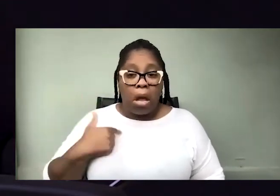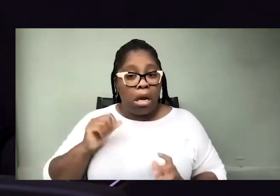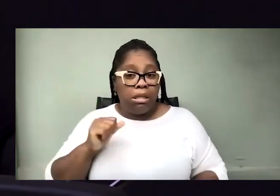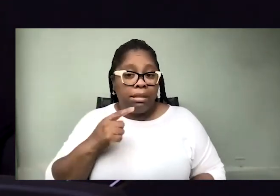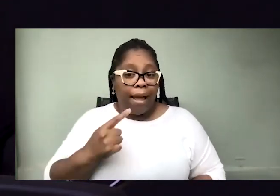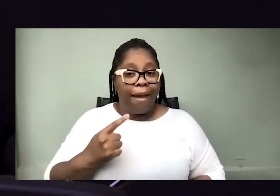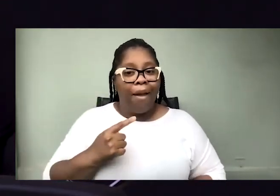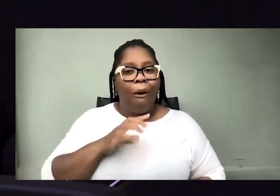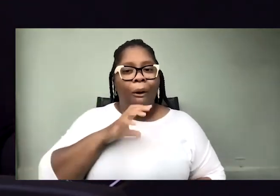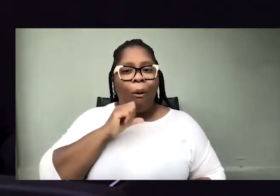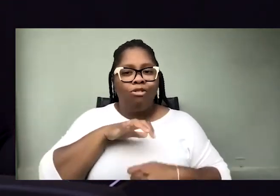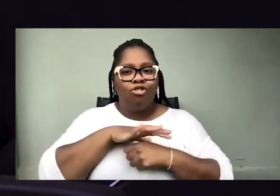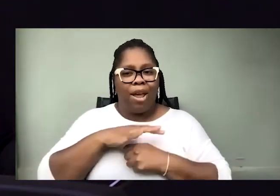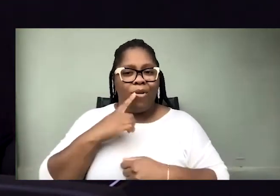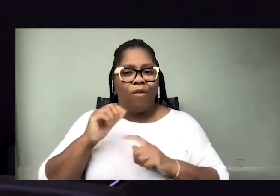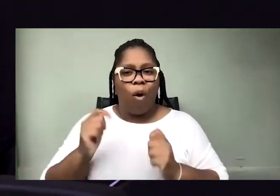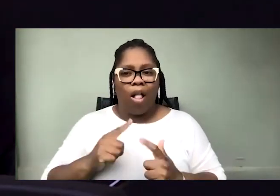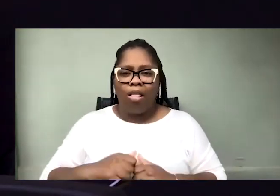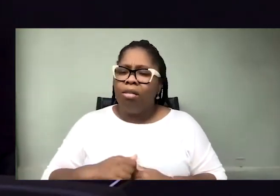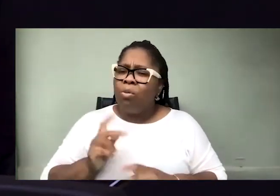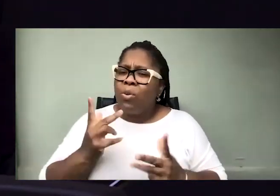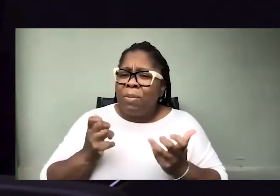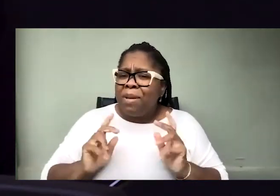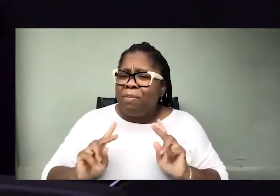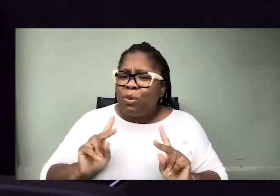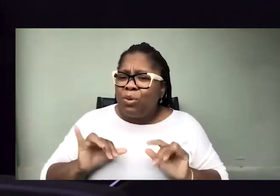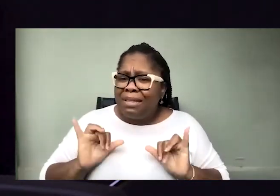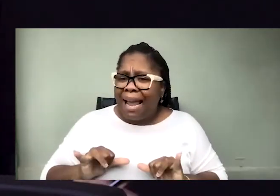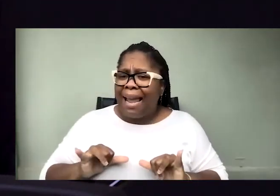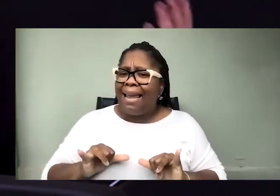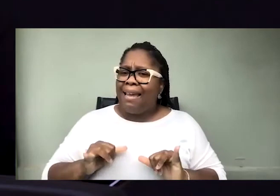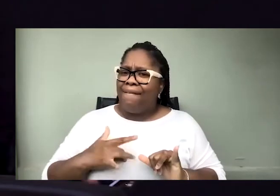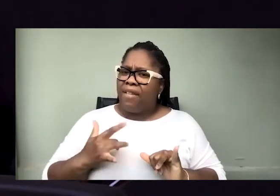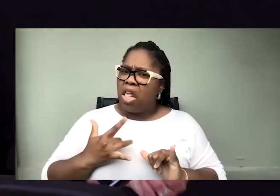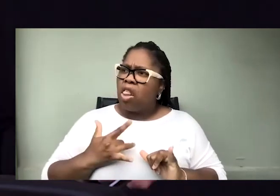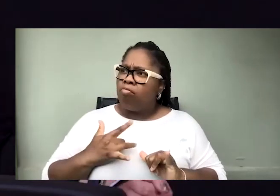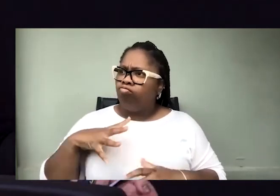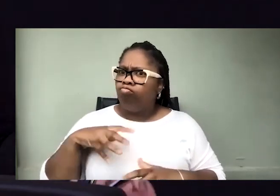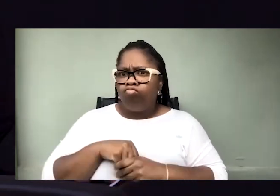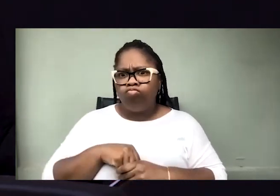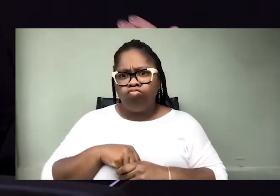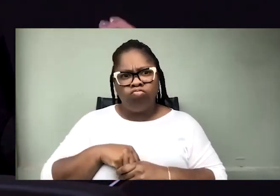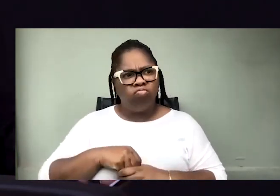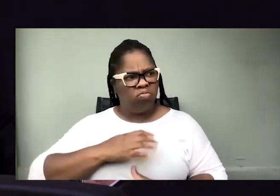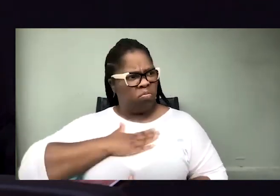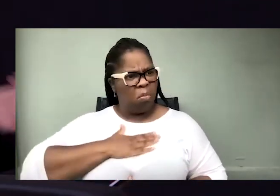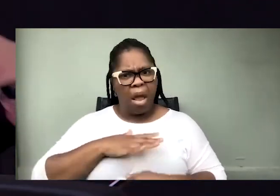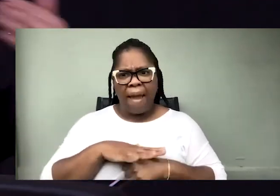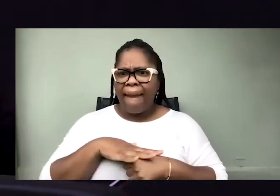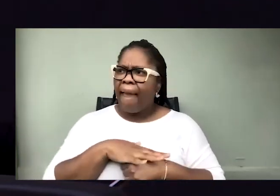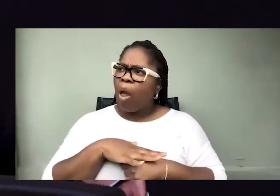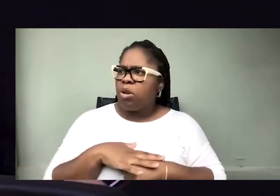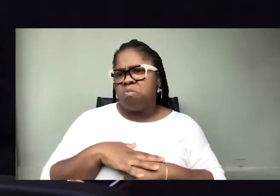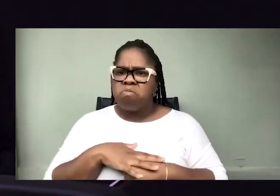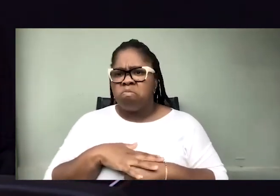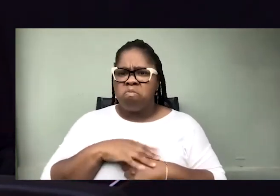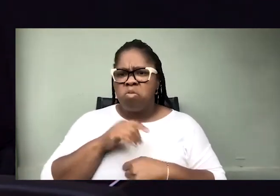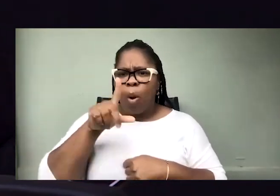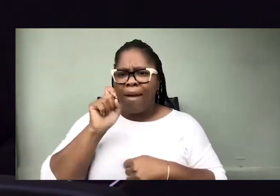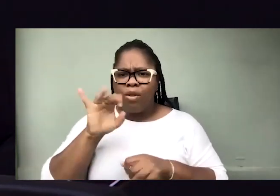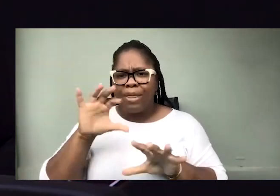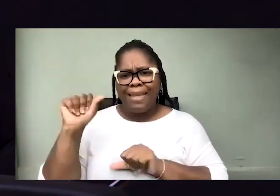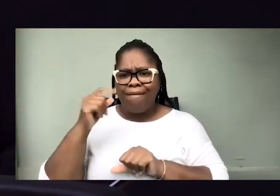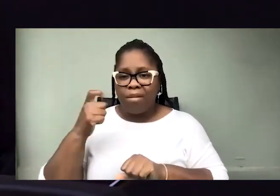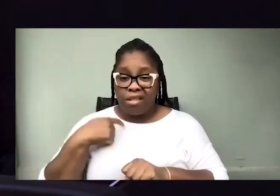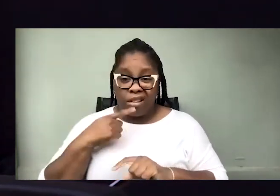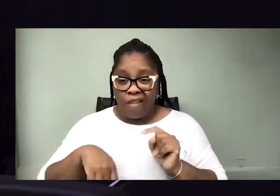We want people to stay here. We want people to feel invested. We want them to feel like this is their county and they don't have to be run out because they can't